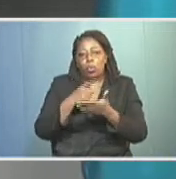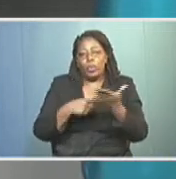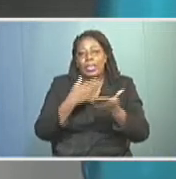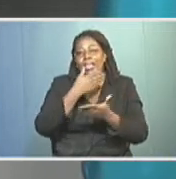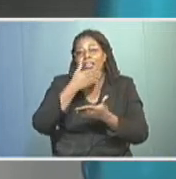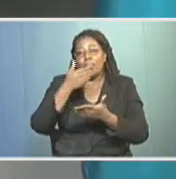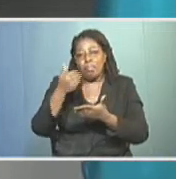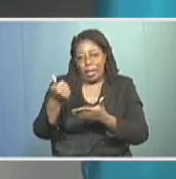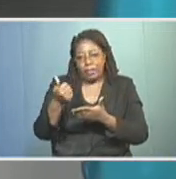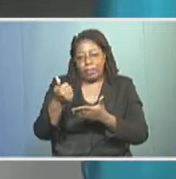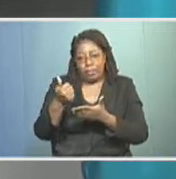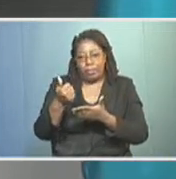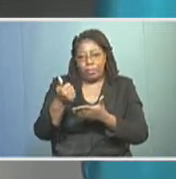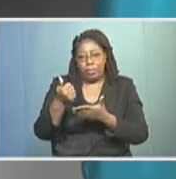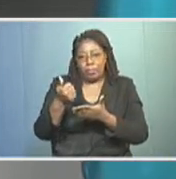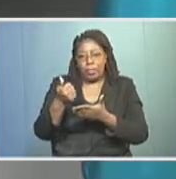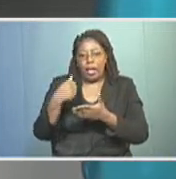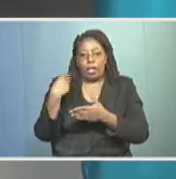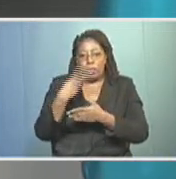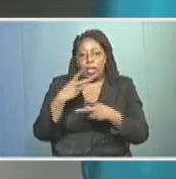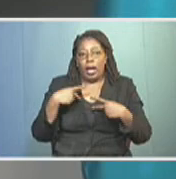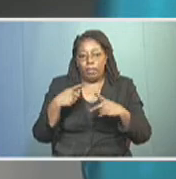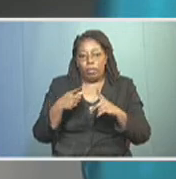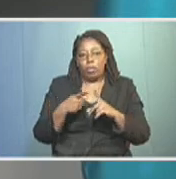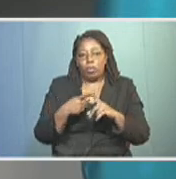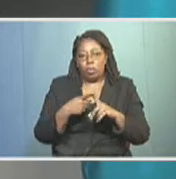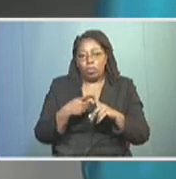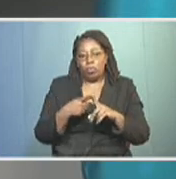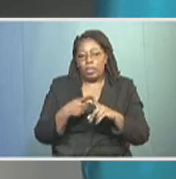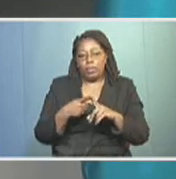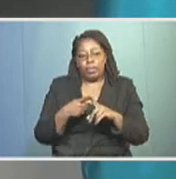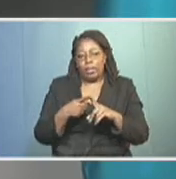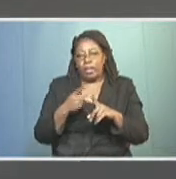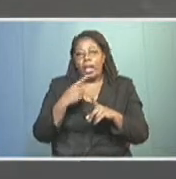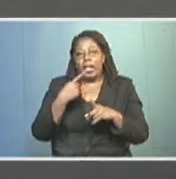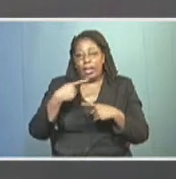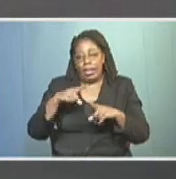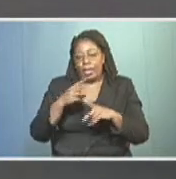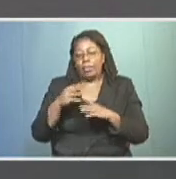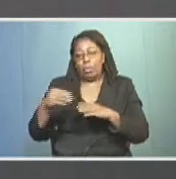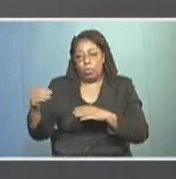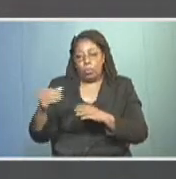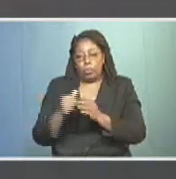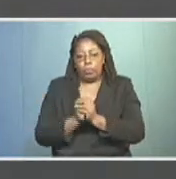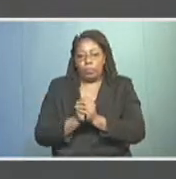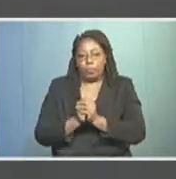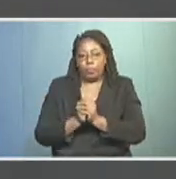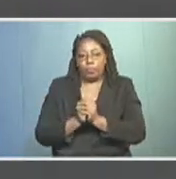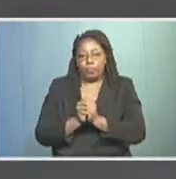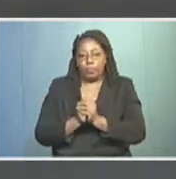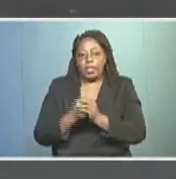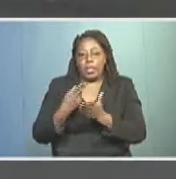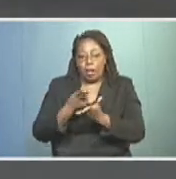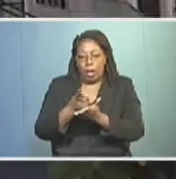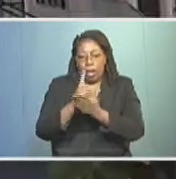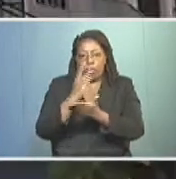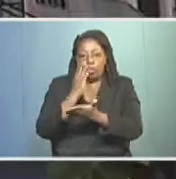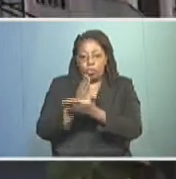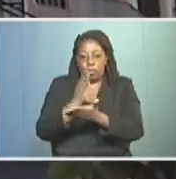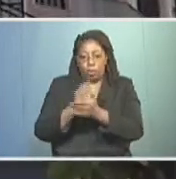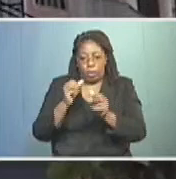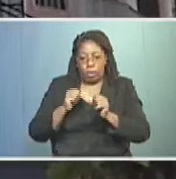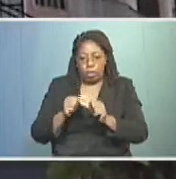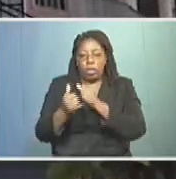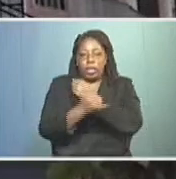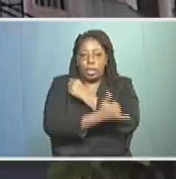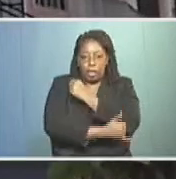the taxpayers' money, and we may have to disengage some of those persons. Well, meantime, a hiring freeze continues in the